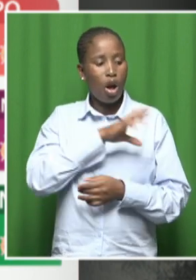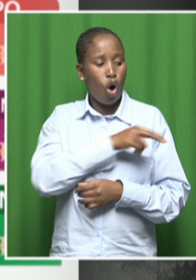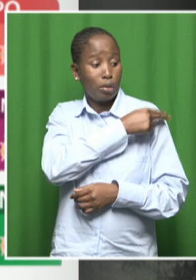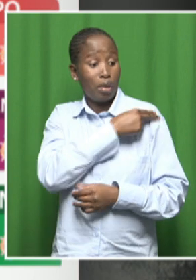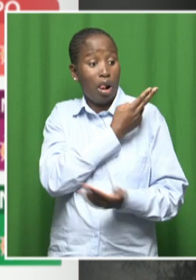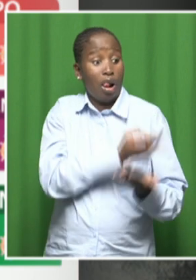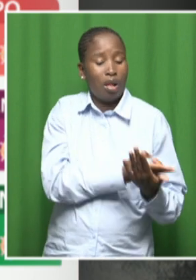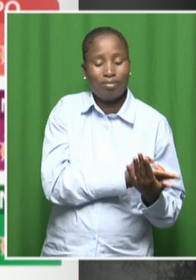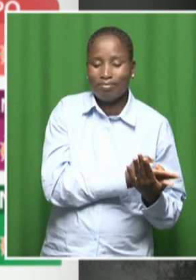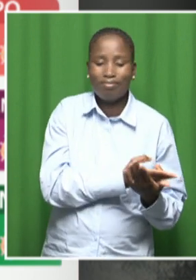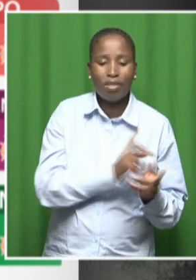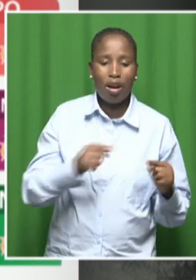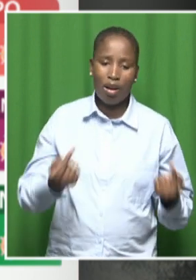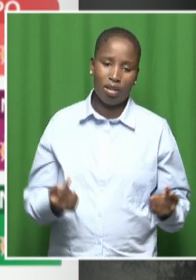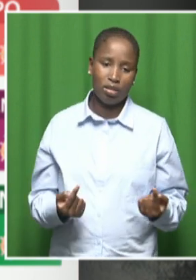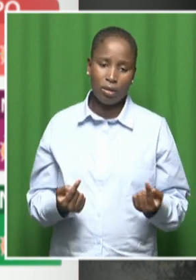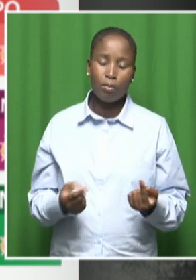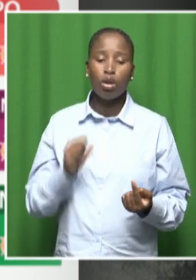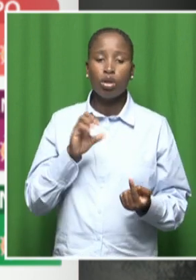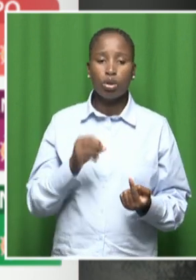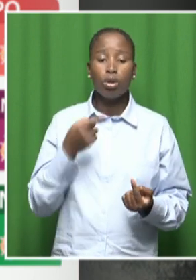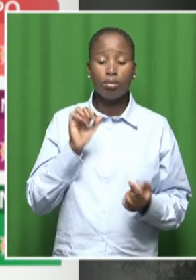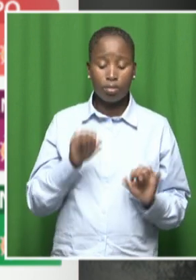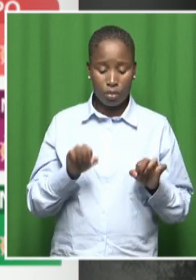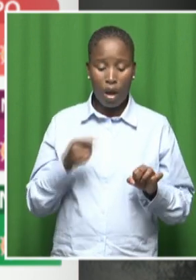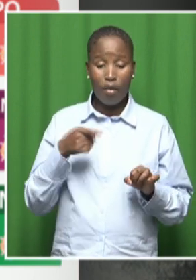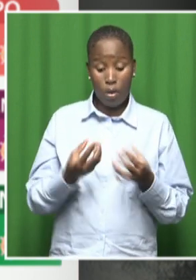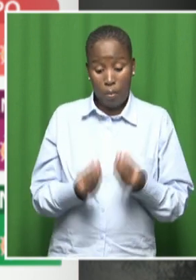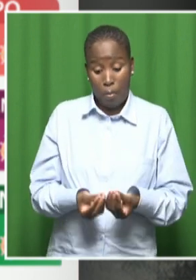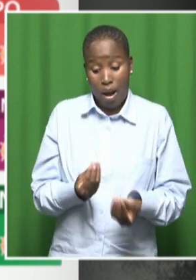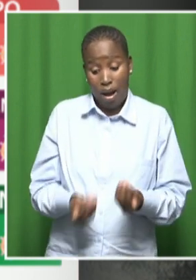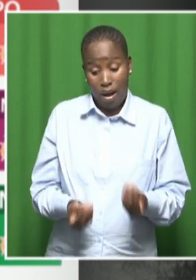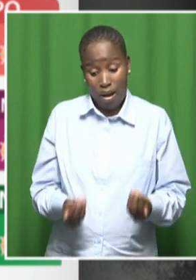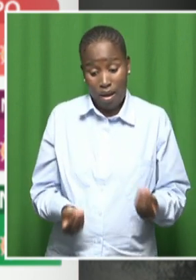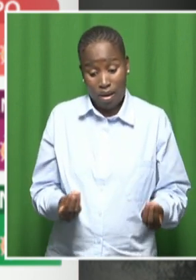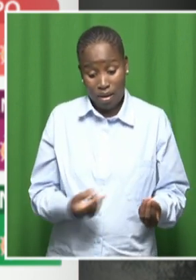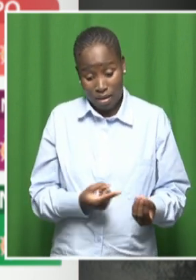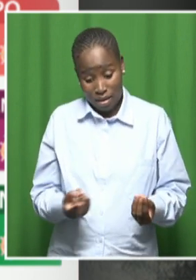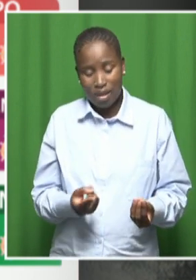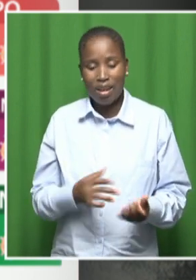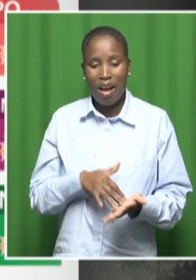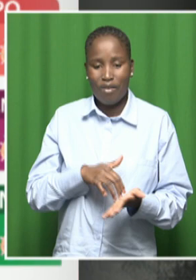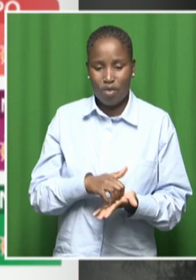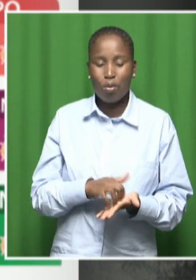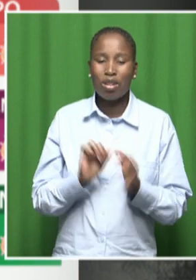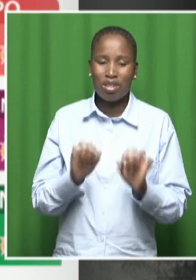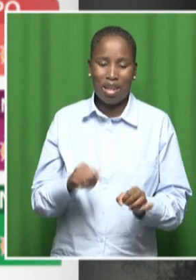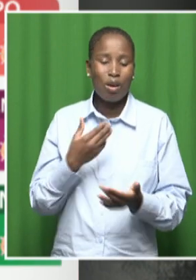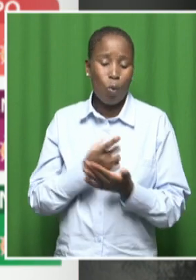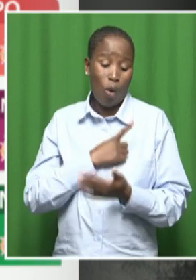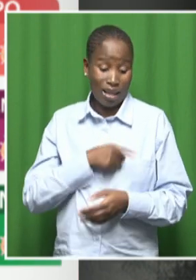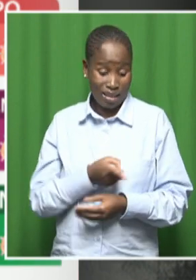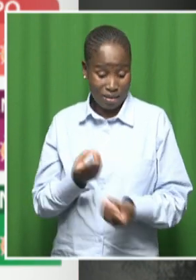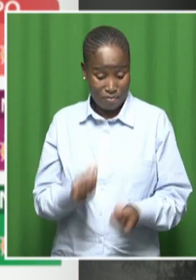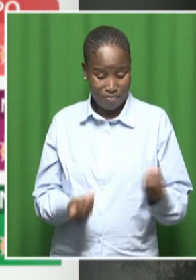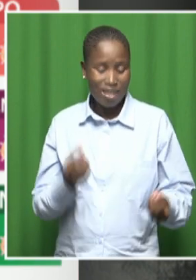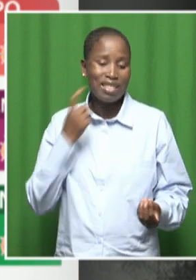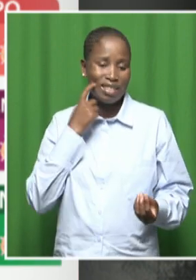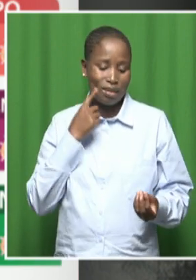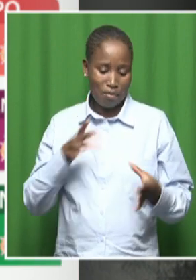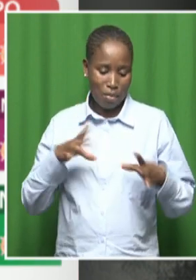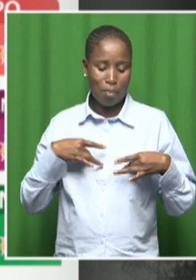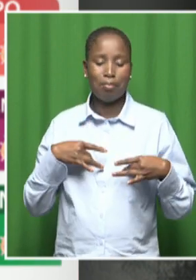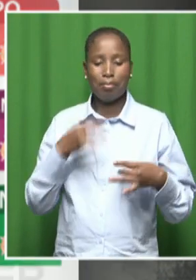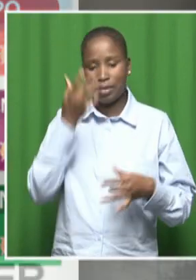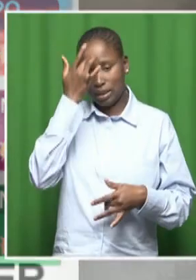particularly important, like I said, for the youngest children who could be most vulnerable to the virus. So let's look